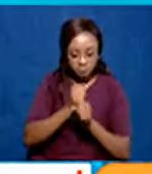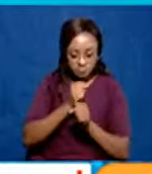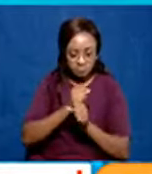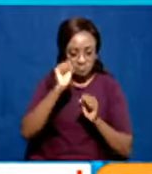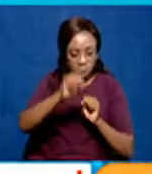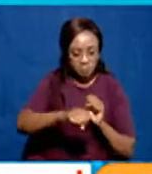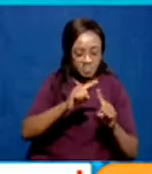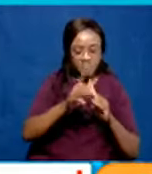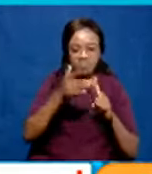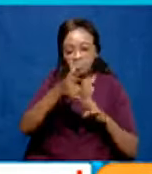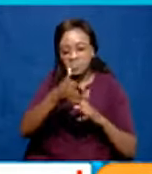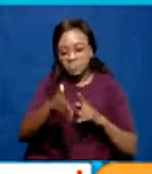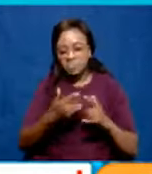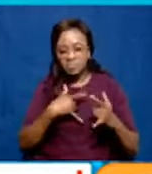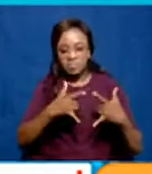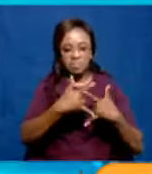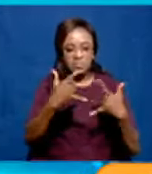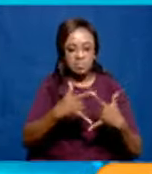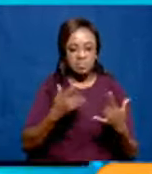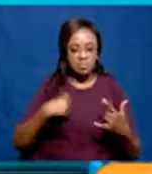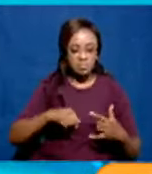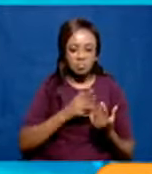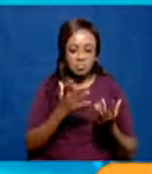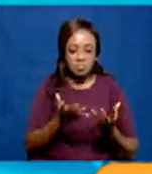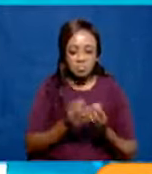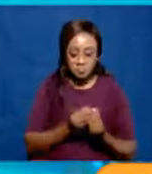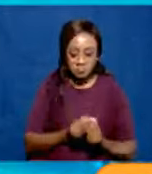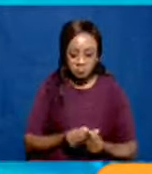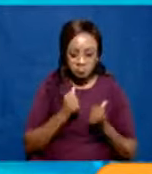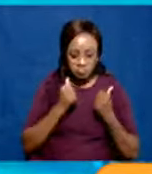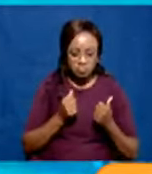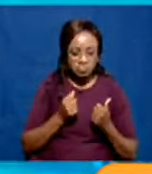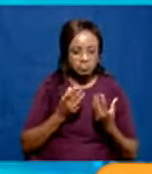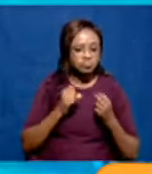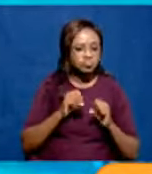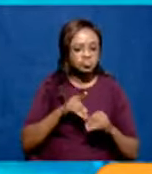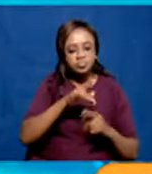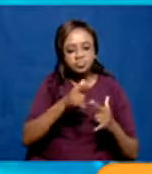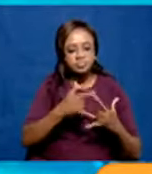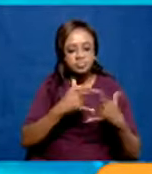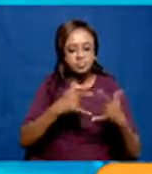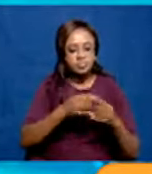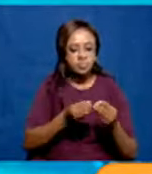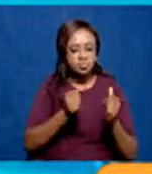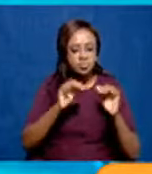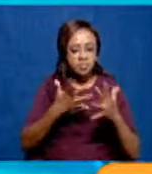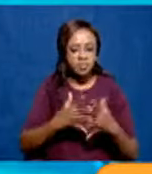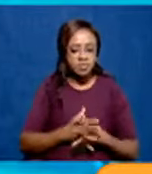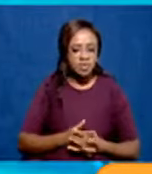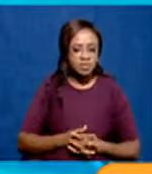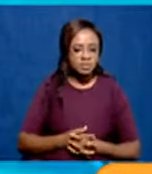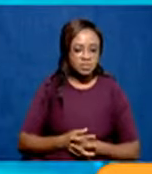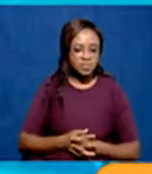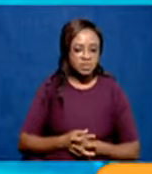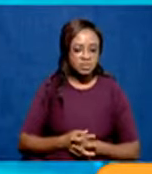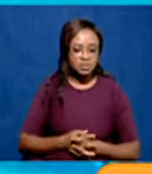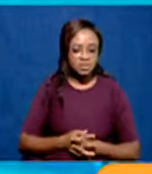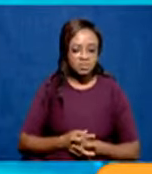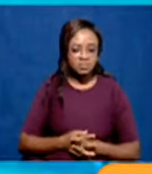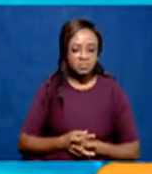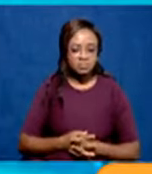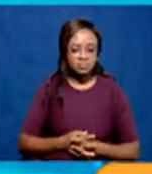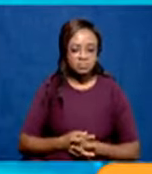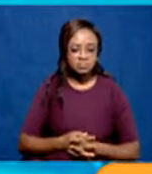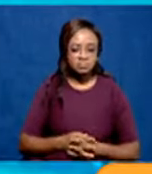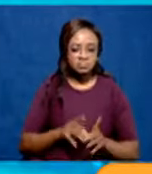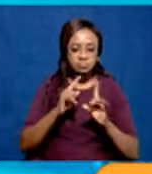that there were some shortcomings that needed to be addressed. So the question was, how do we fix that? And based on the experience that we